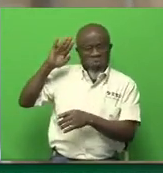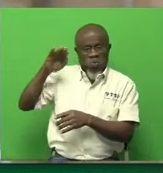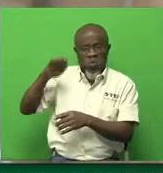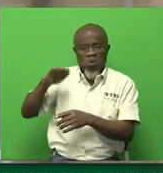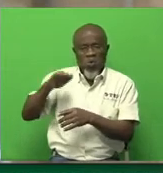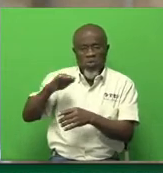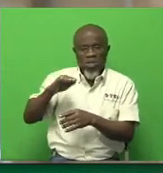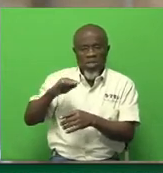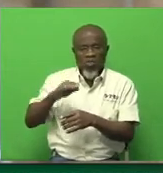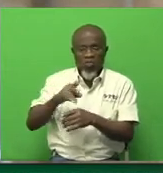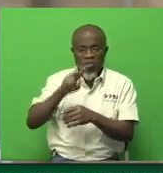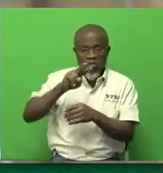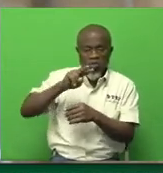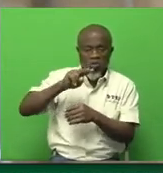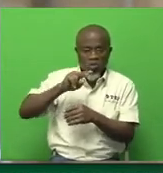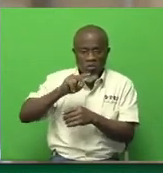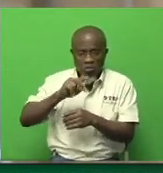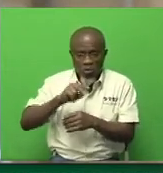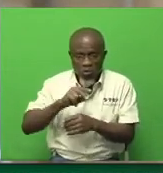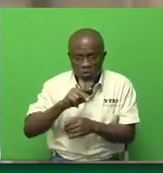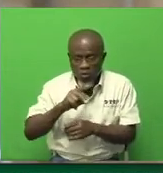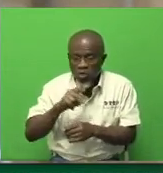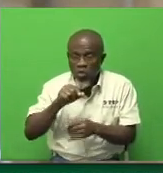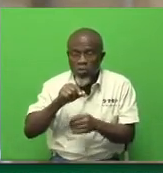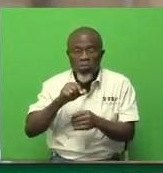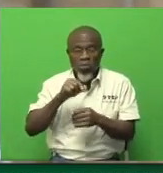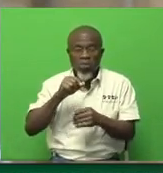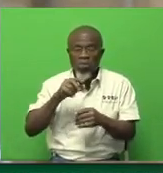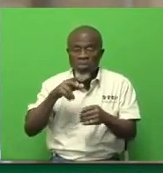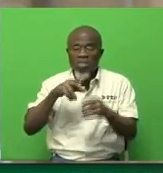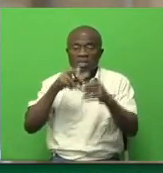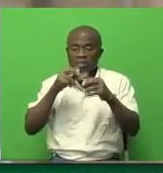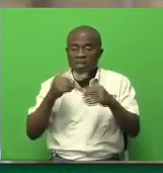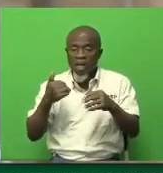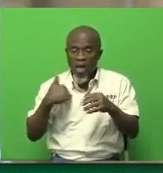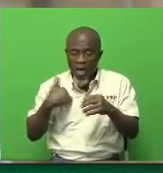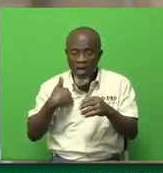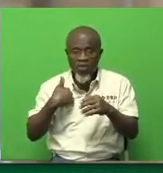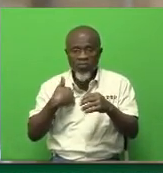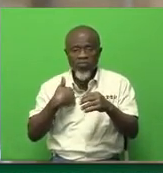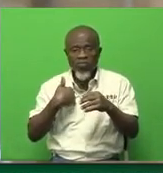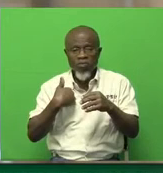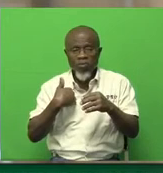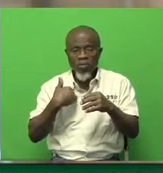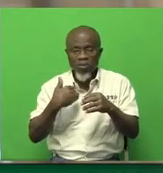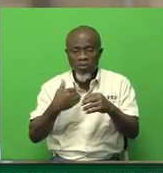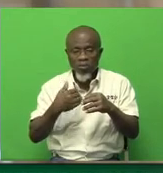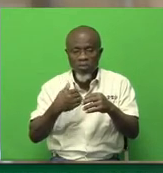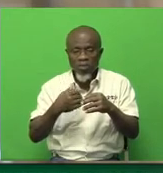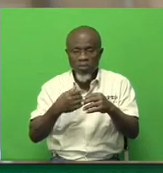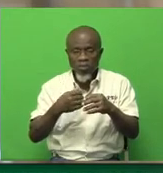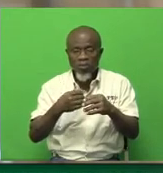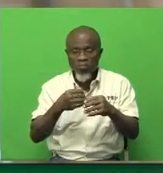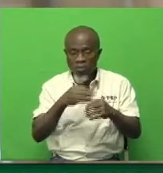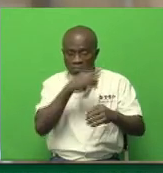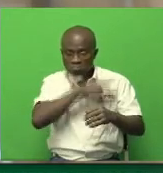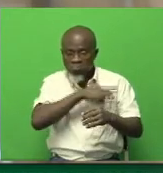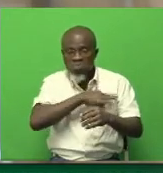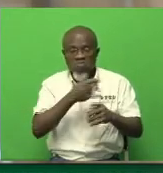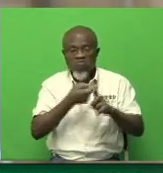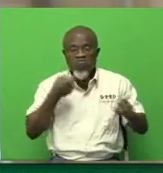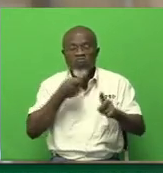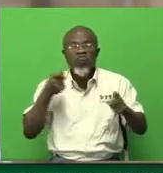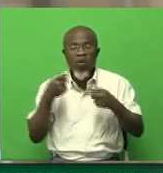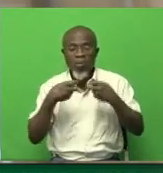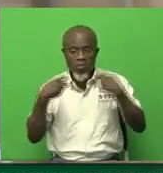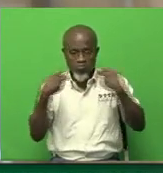000 citizens of Trinidad and Tobago benefit from an electricity rebate policy by this government 220